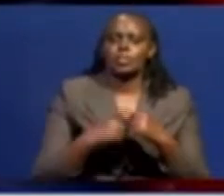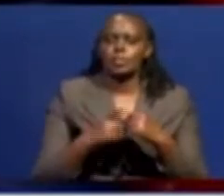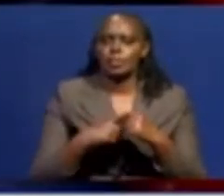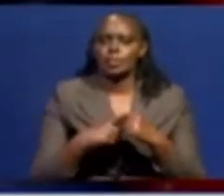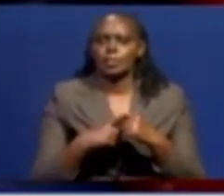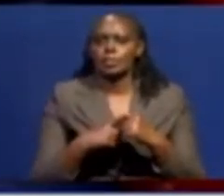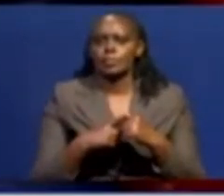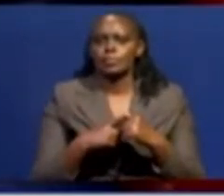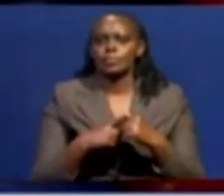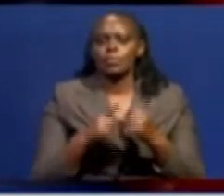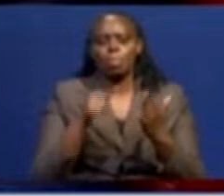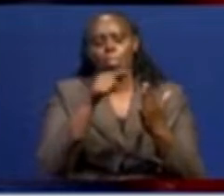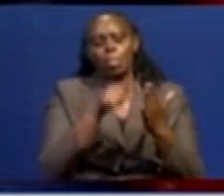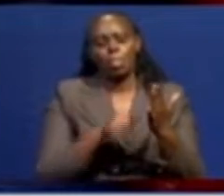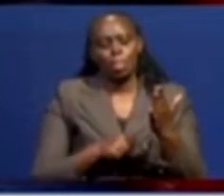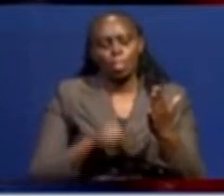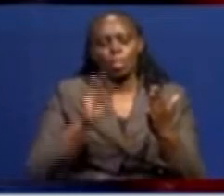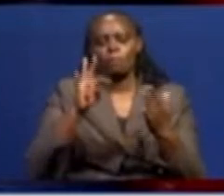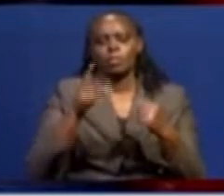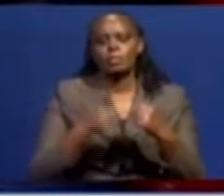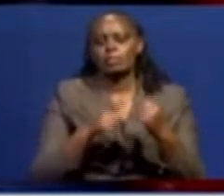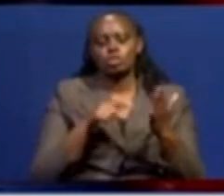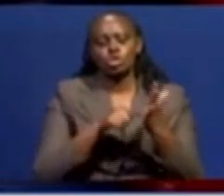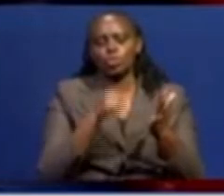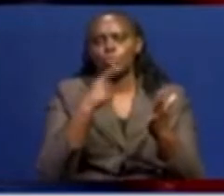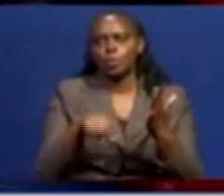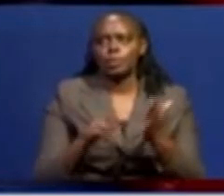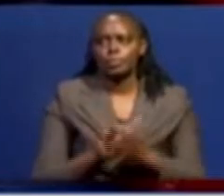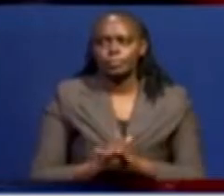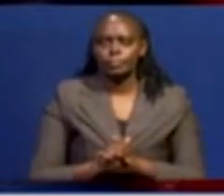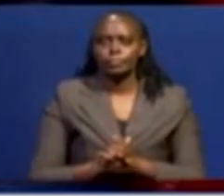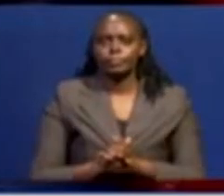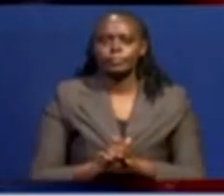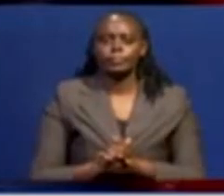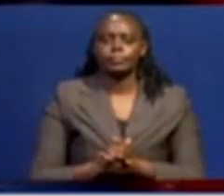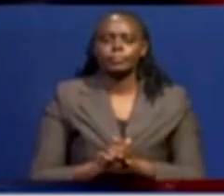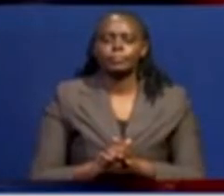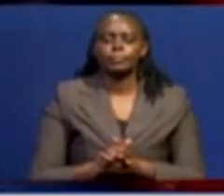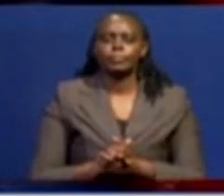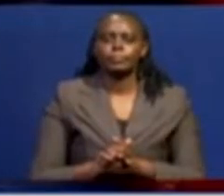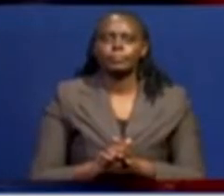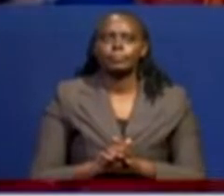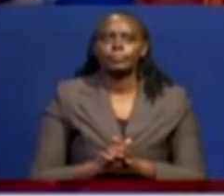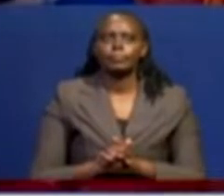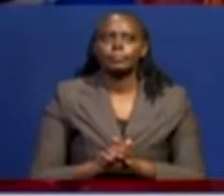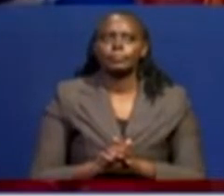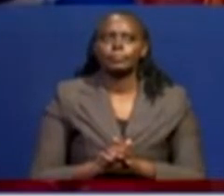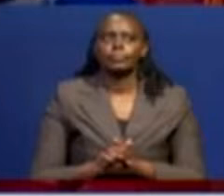evidence? Yes. What is contained at that page?